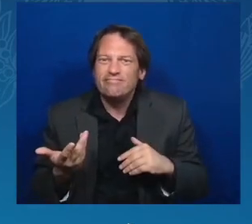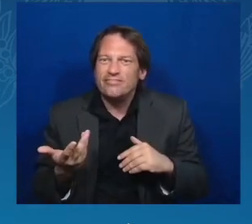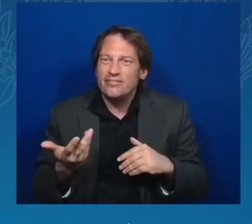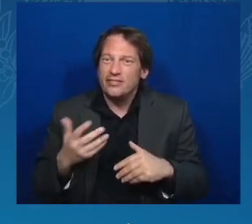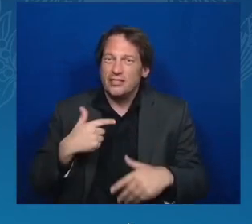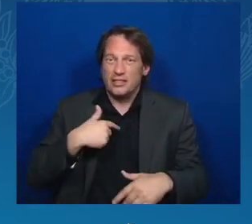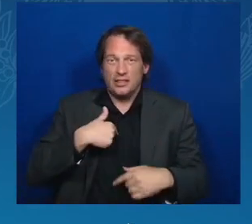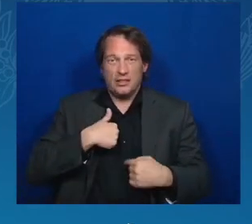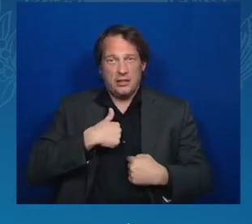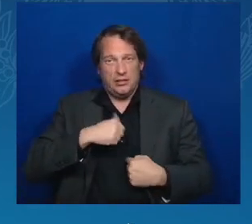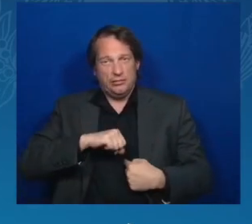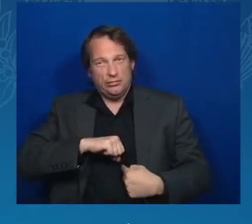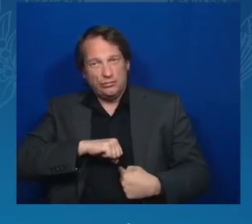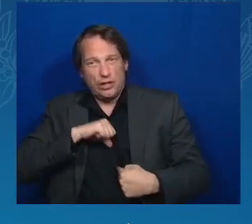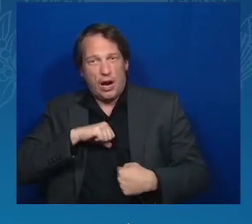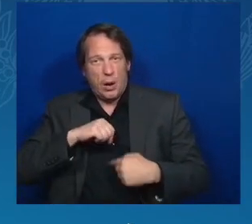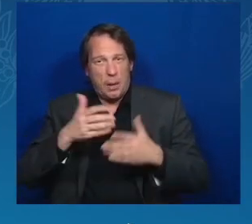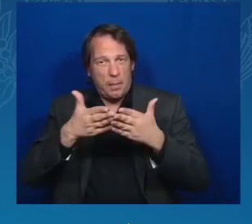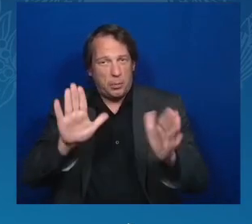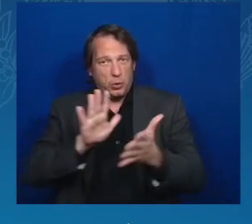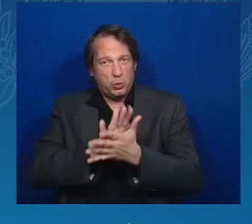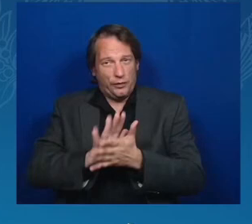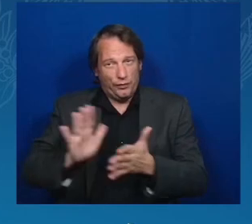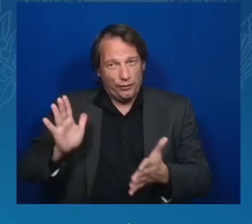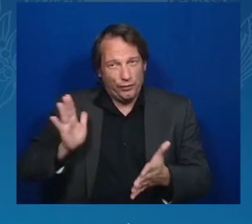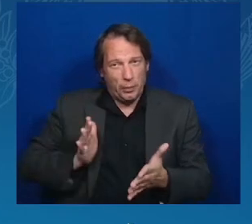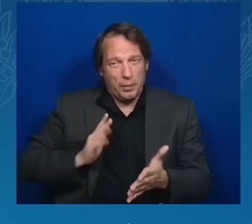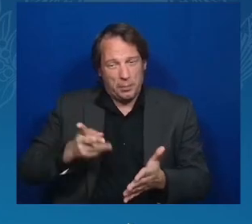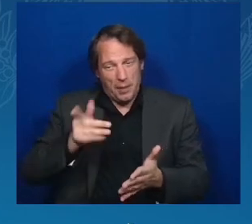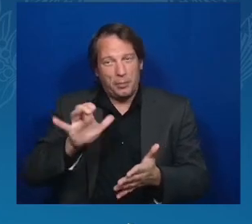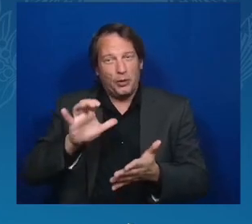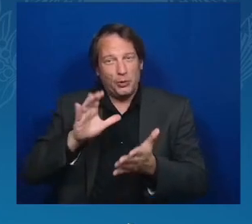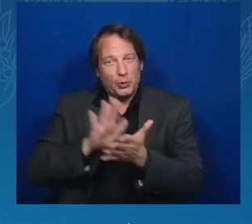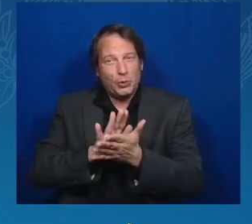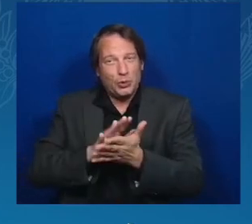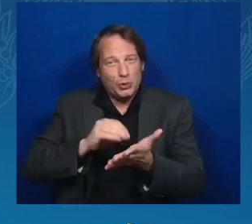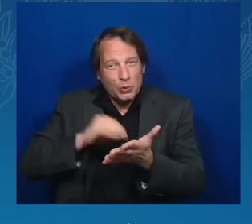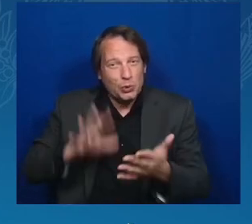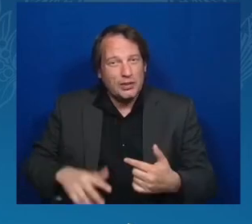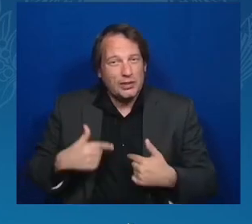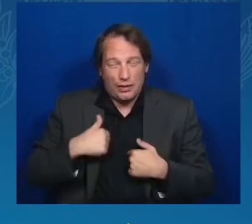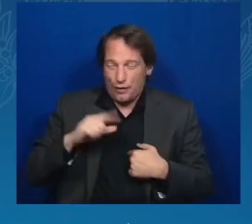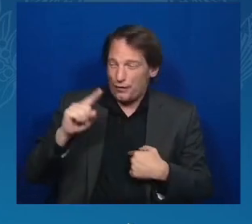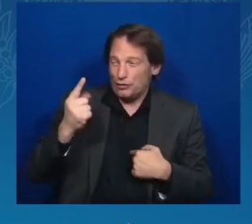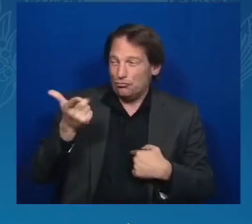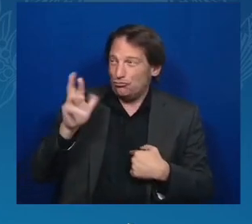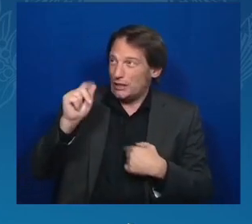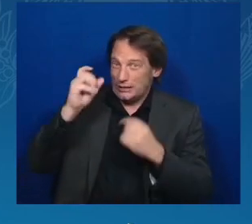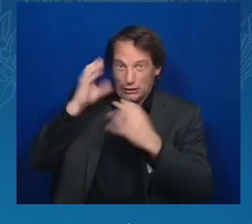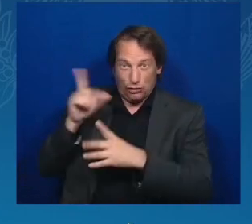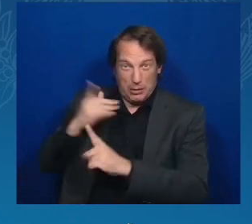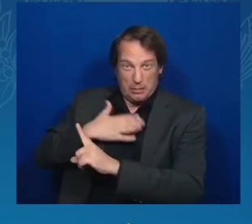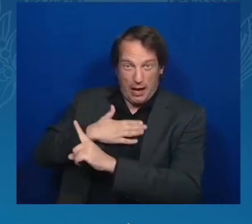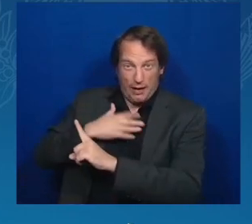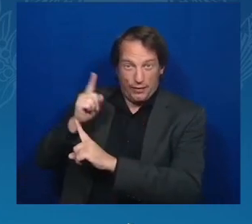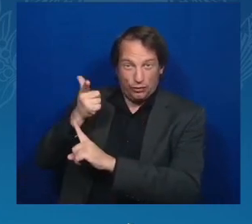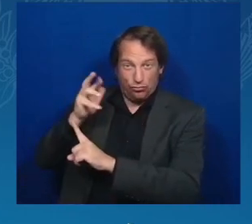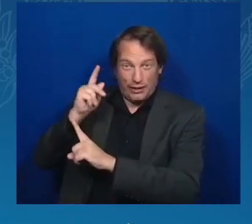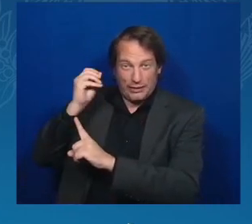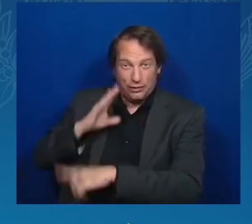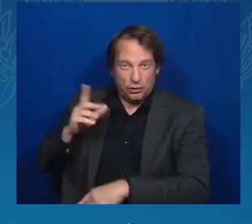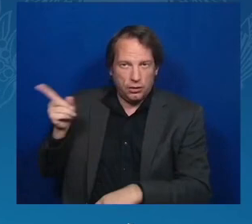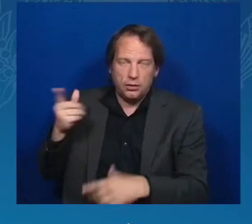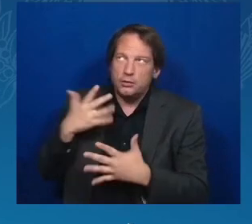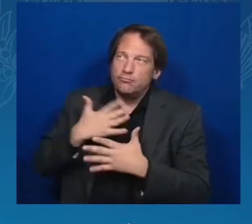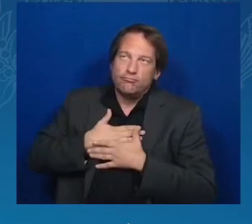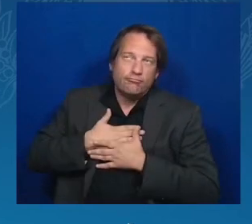Frances Wilson, God rest her soul, attended my law school graduation. I wouldn't be here except for the strength of our teachers